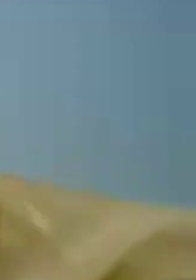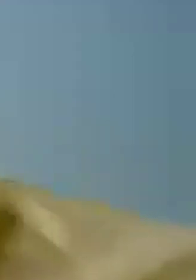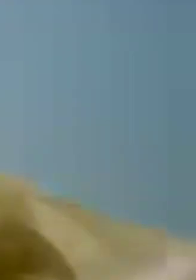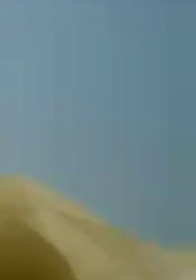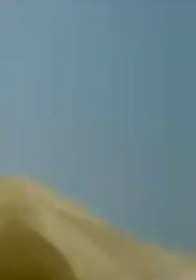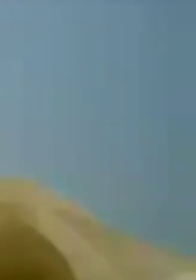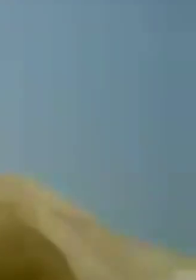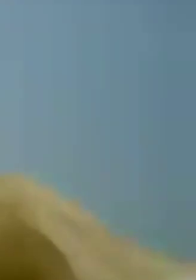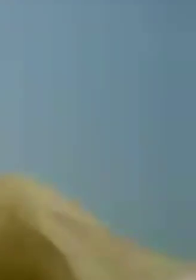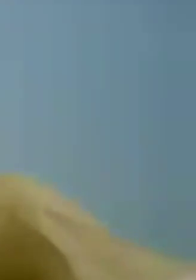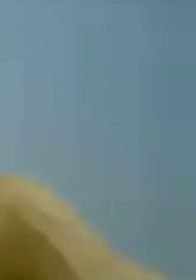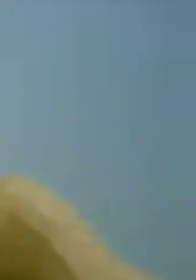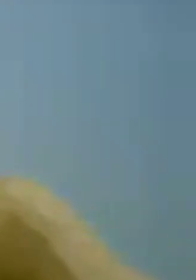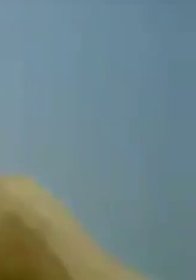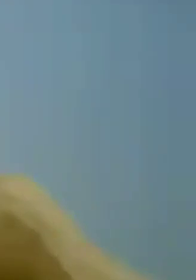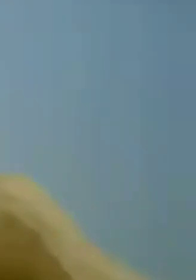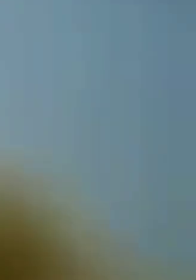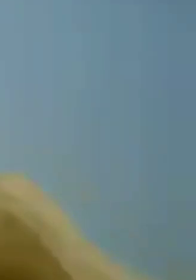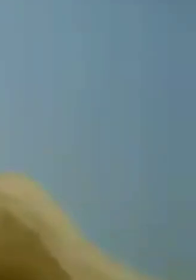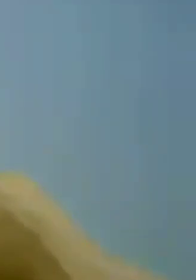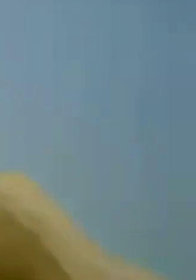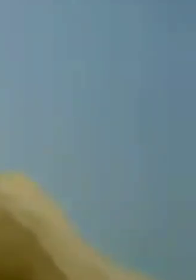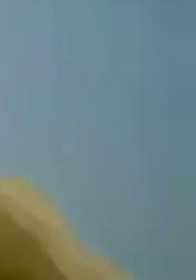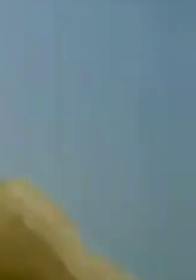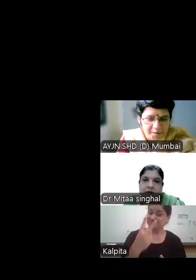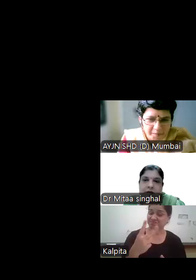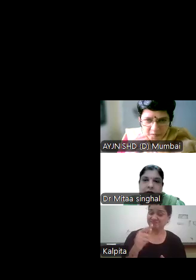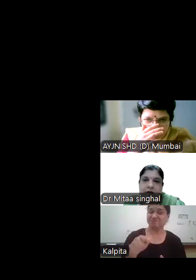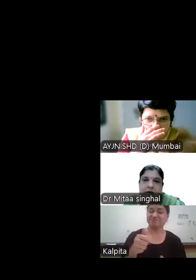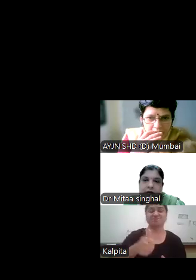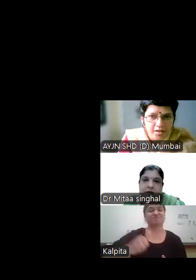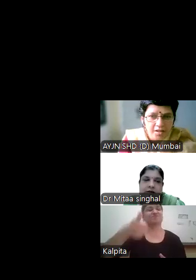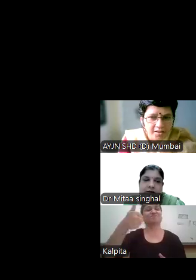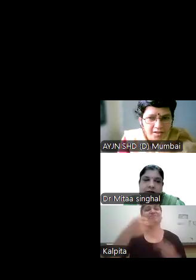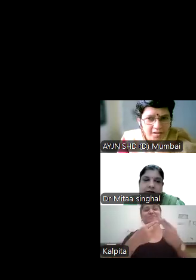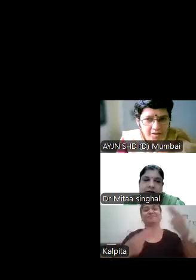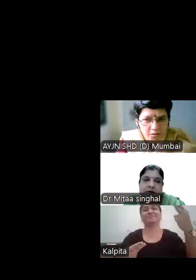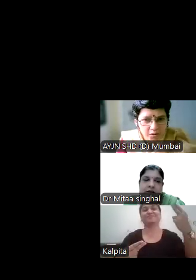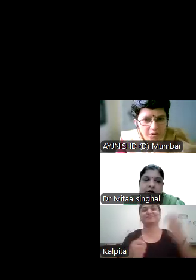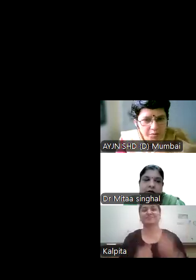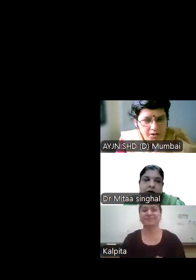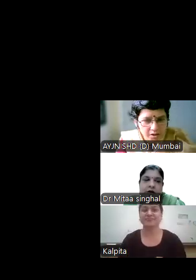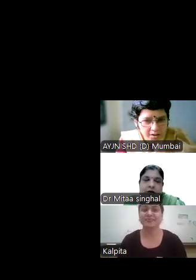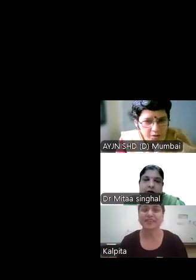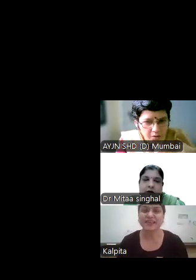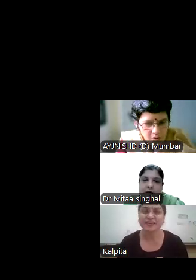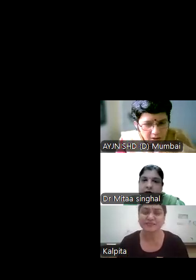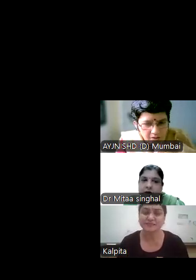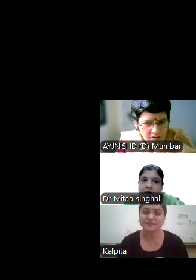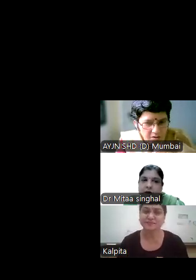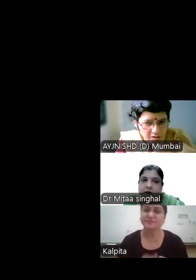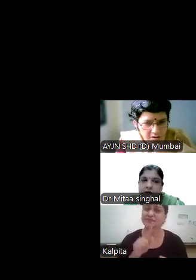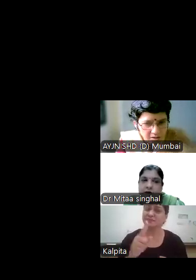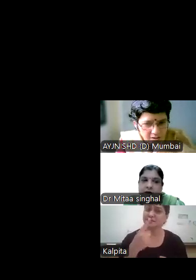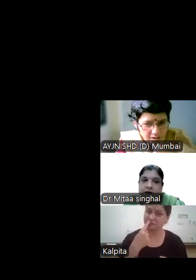So nice to see that success story out there, ma'am. Mita, ma'am. Yeah. Anything you in particularly want to go